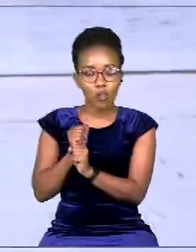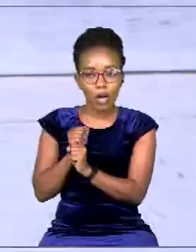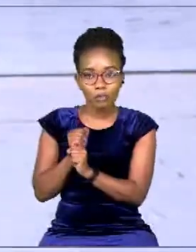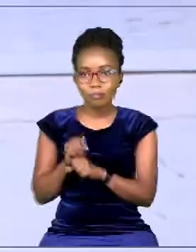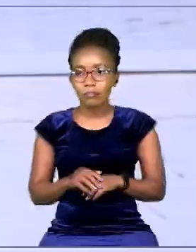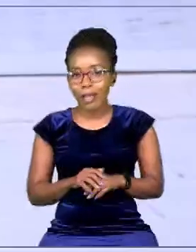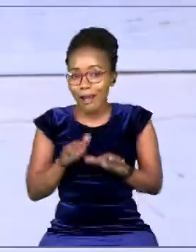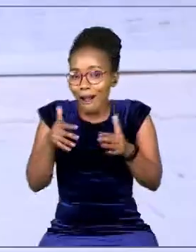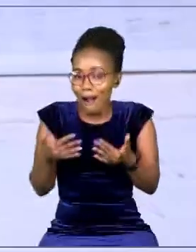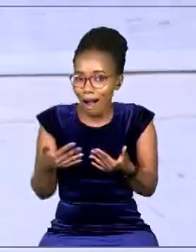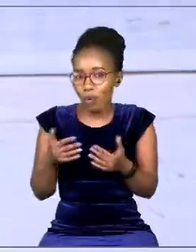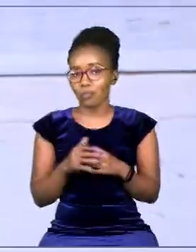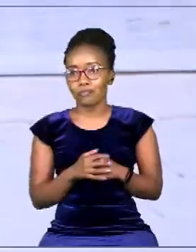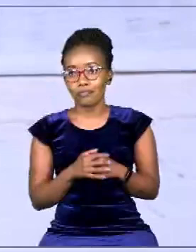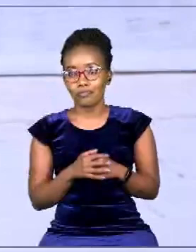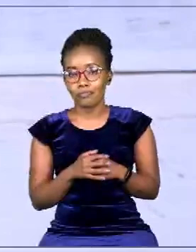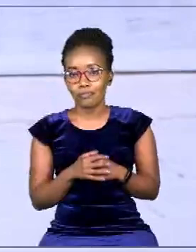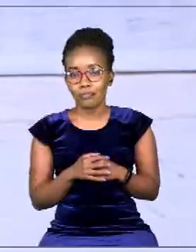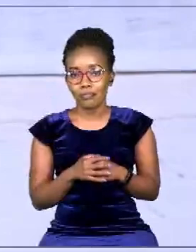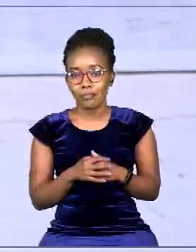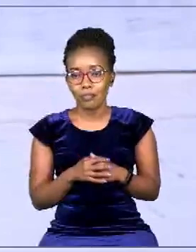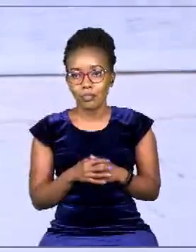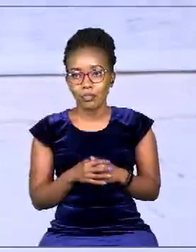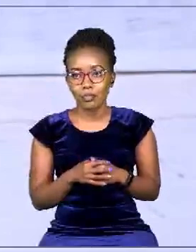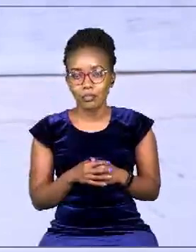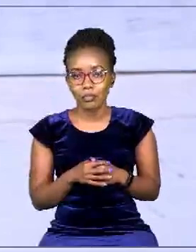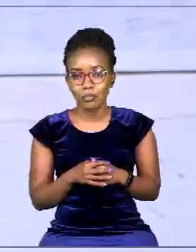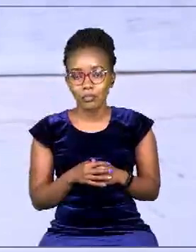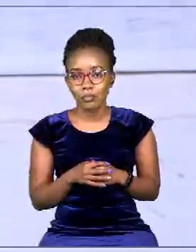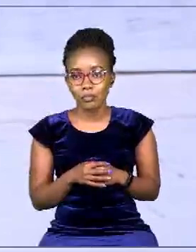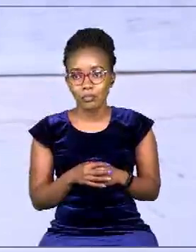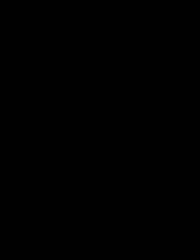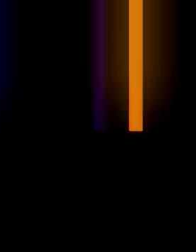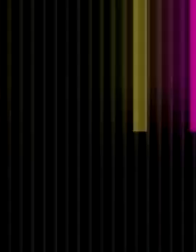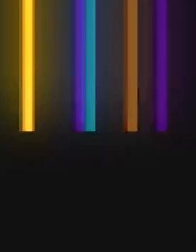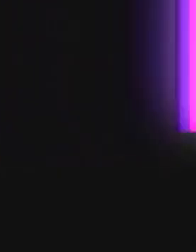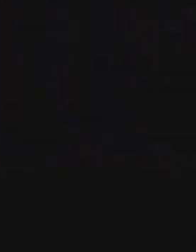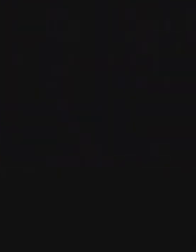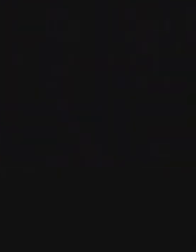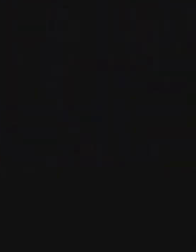coincidental or intentional? Reporting for Switch, I'm Mariam Mjahid.